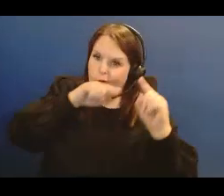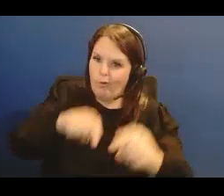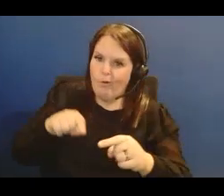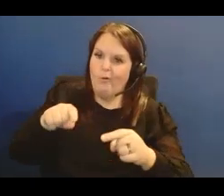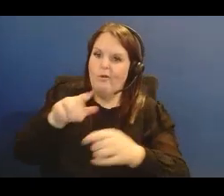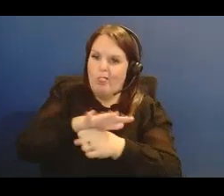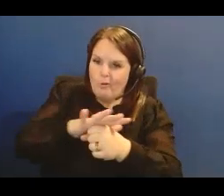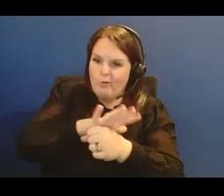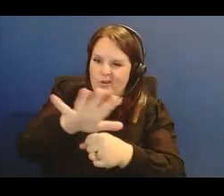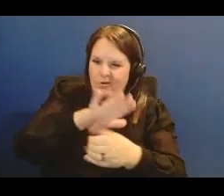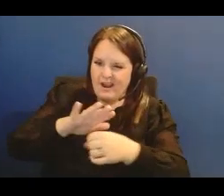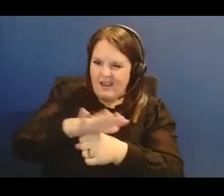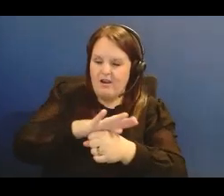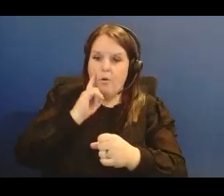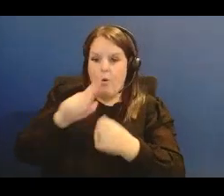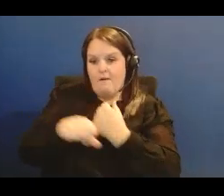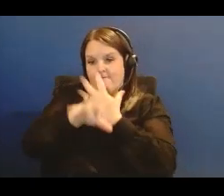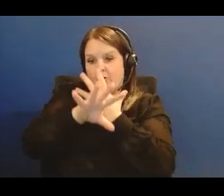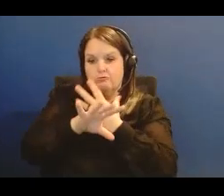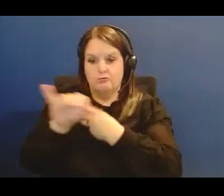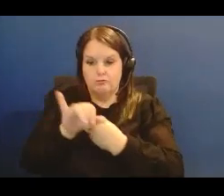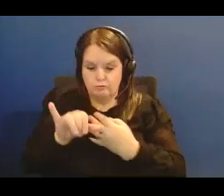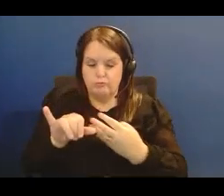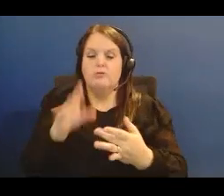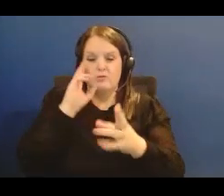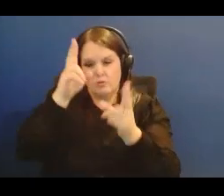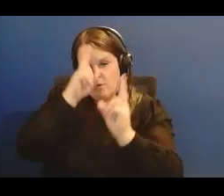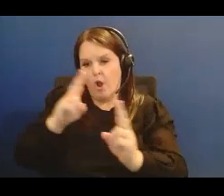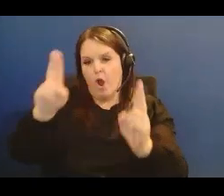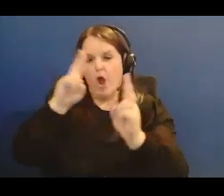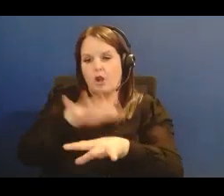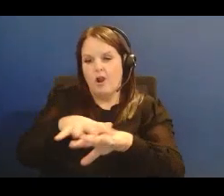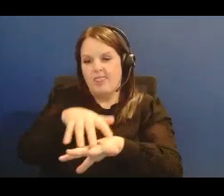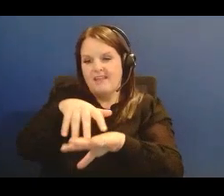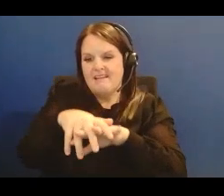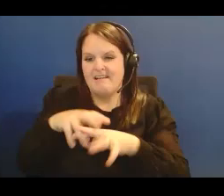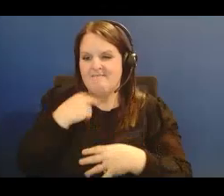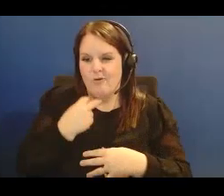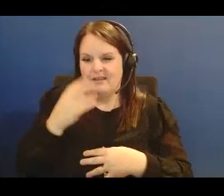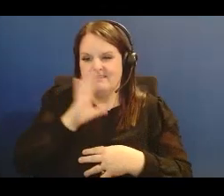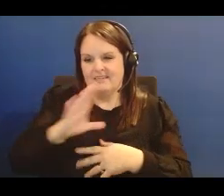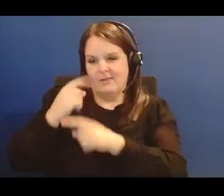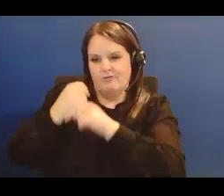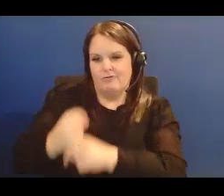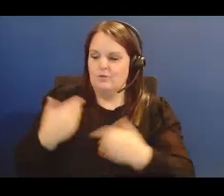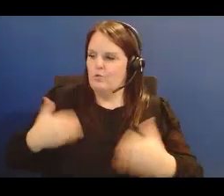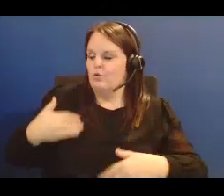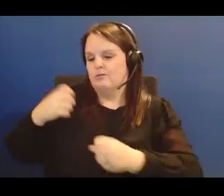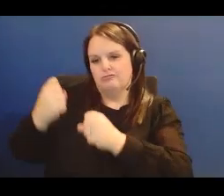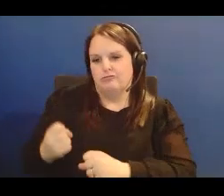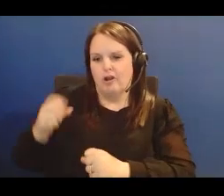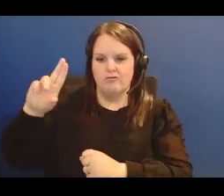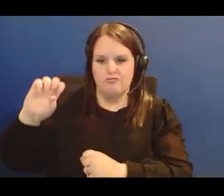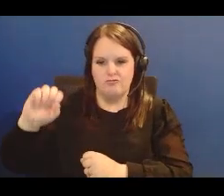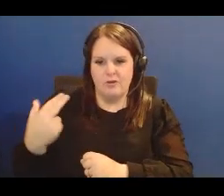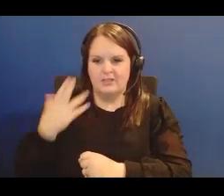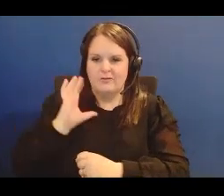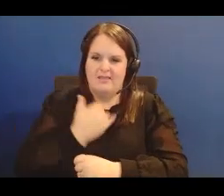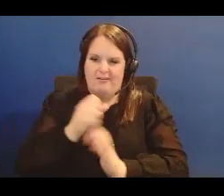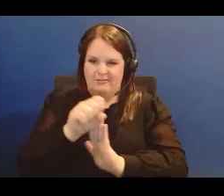area or virtually that honor these Native voices and their traditions that are so rich within our state. NOMHE